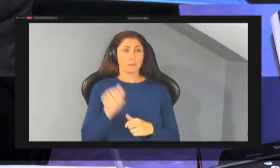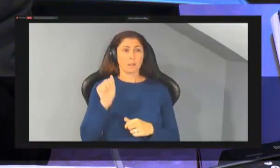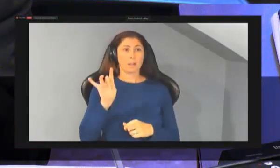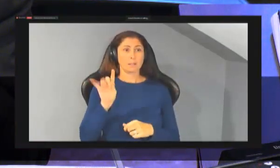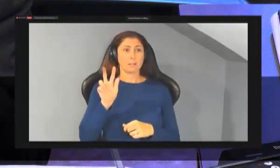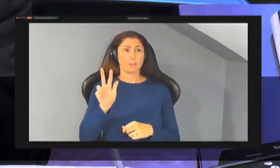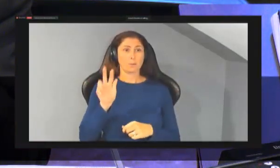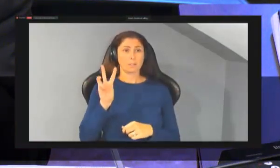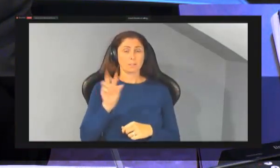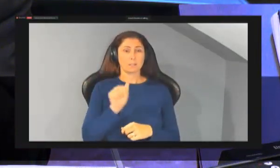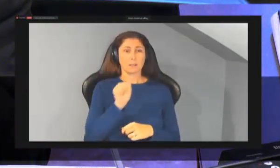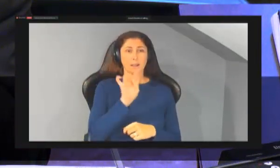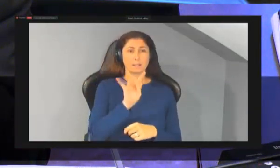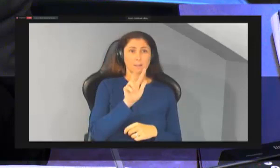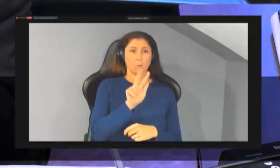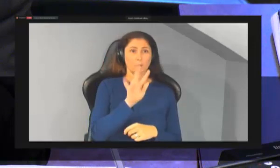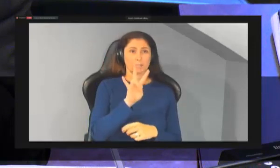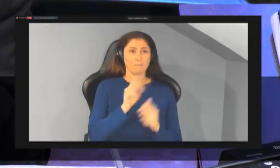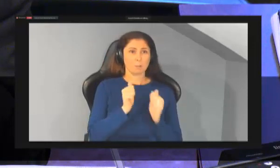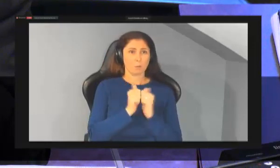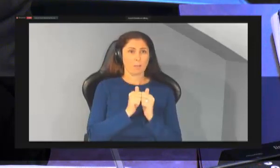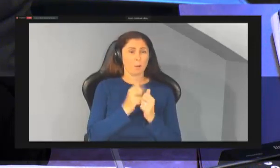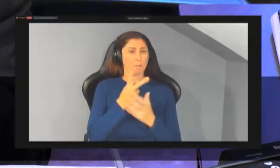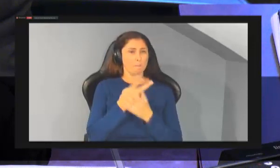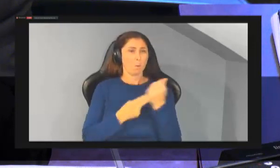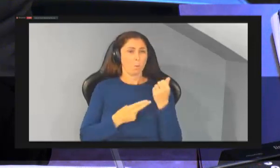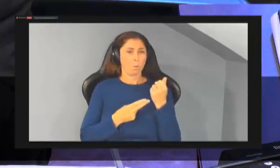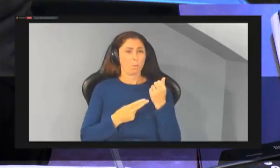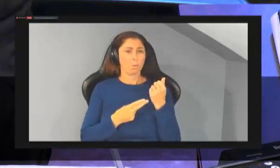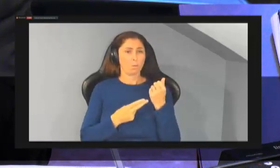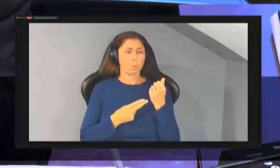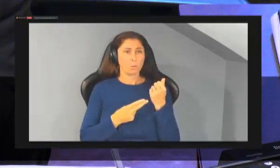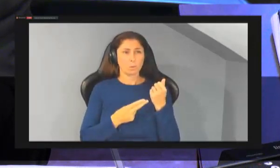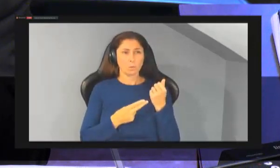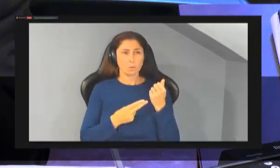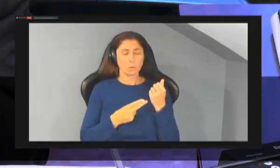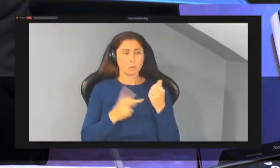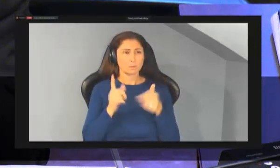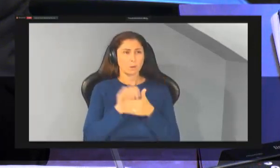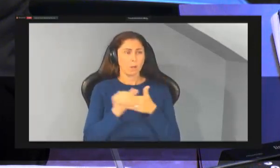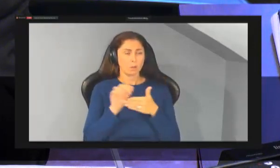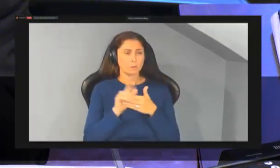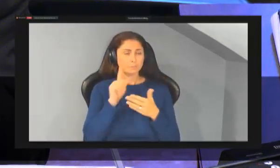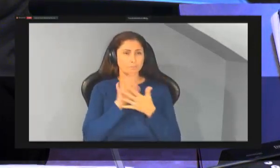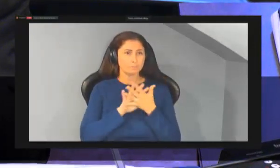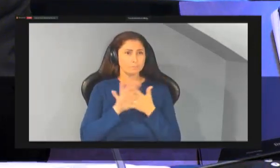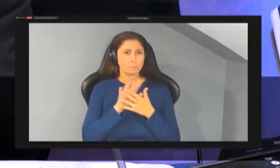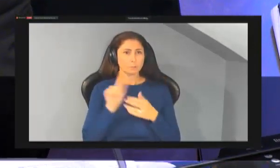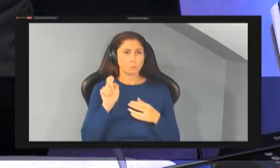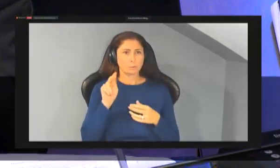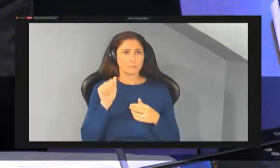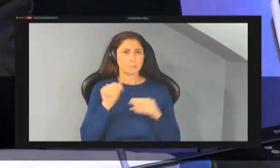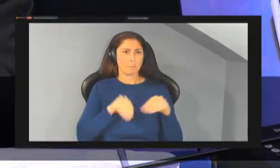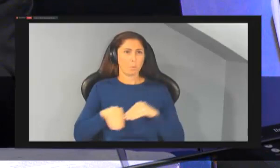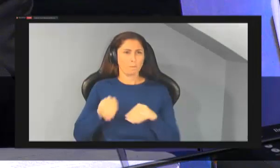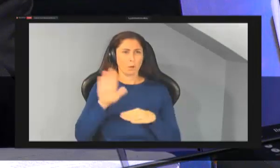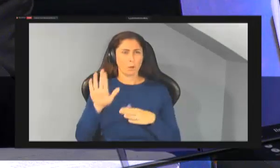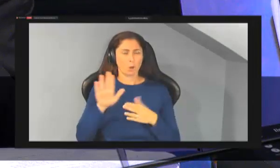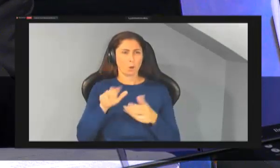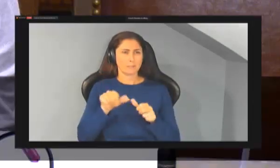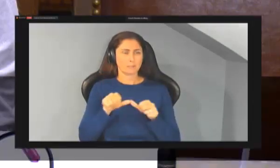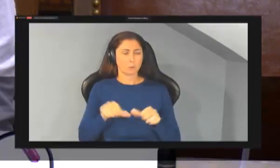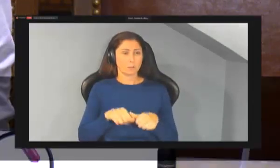and 1837 together? These are both CDBG dollars that Teresa is moving around within her district.